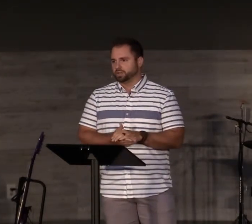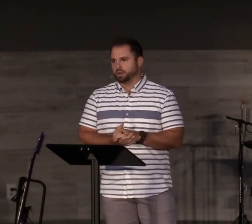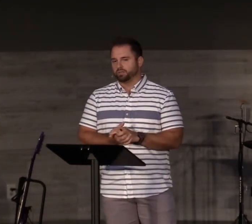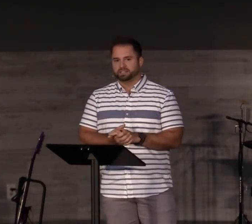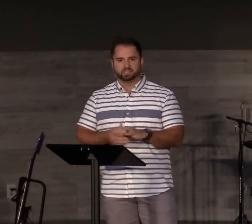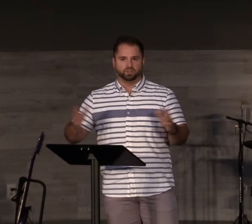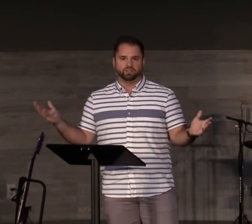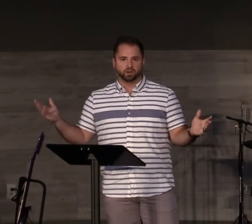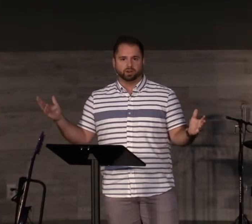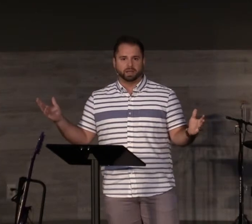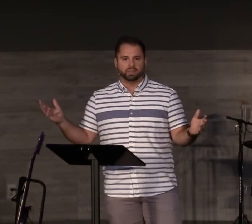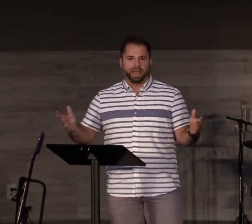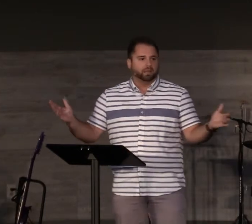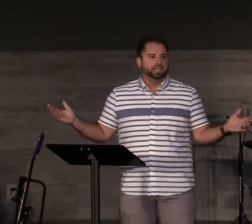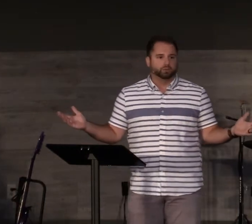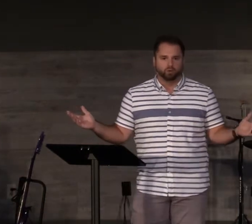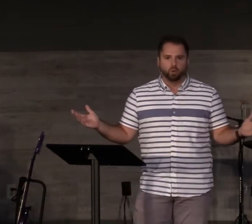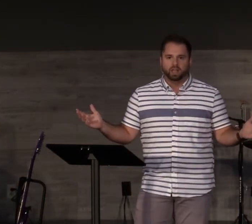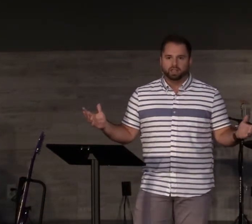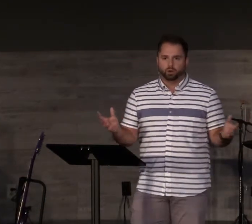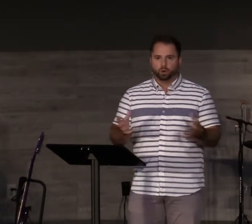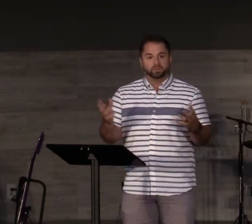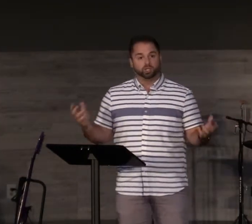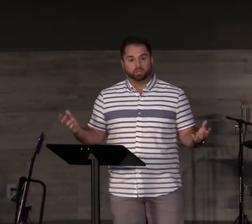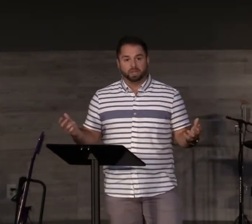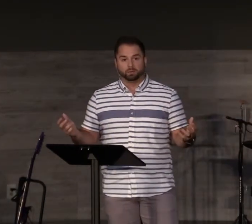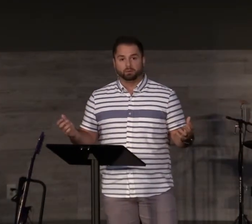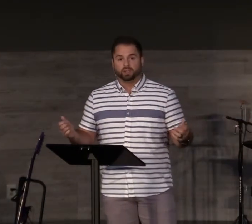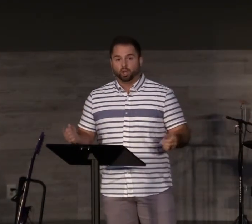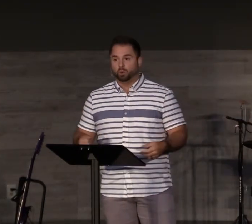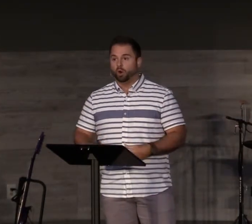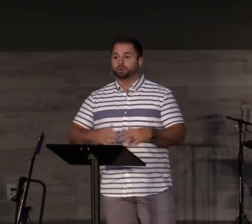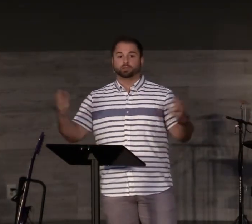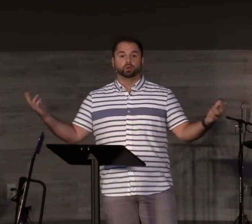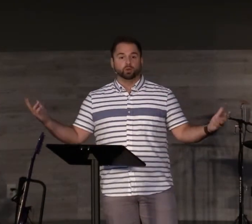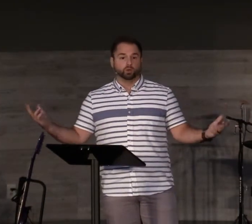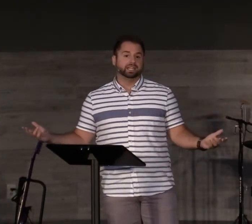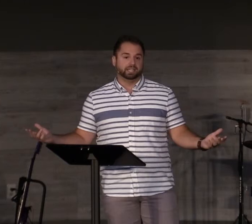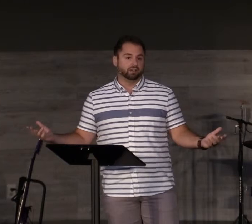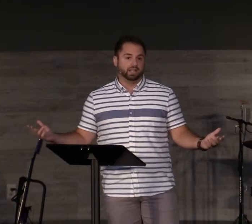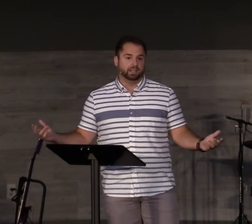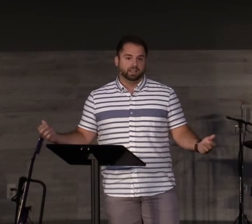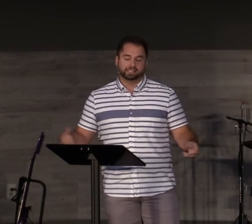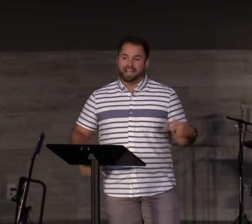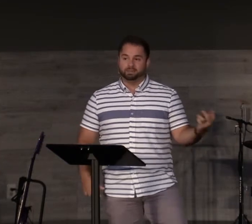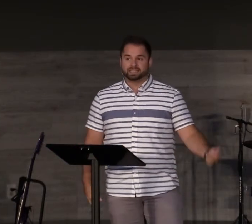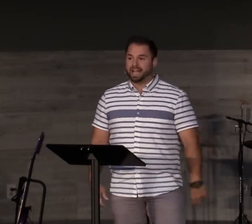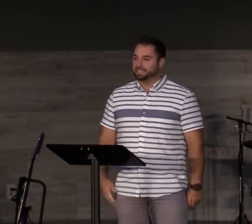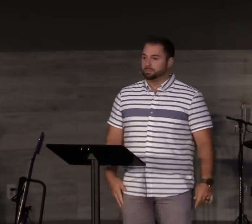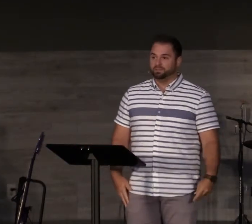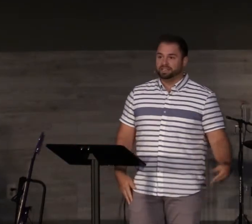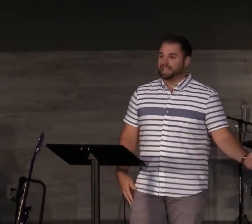Greek literature. For instance, if you've ever heard about the Maccabean Revolt, they were a group of Jewish people who overthrew Greek tyranny. This guy